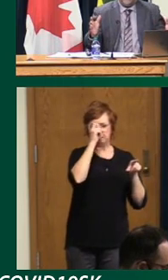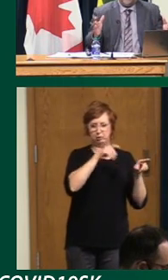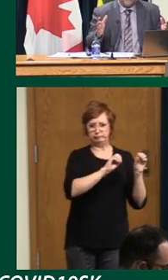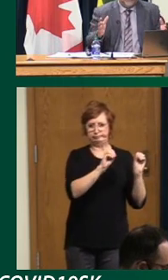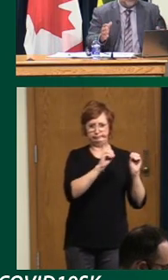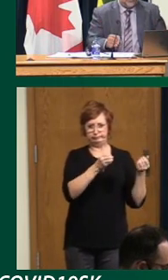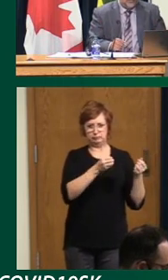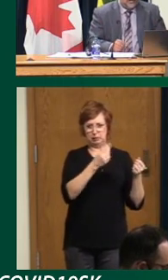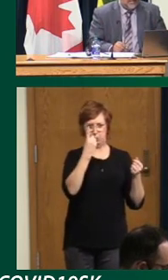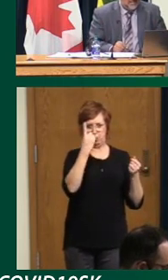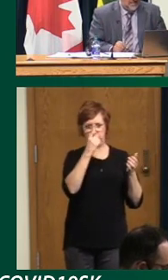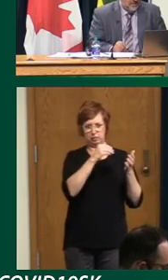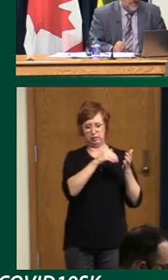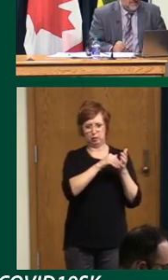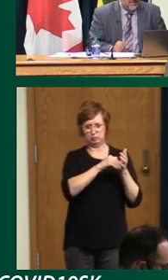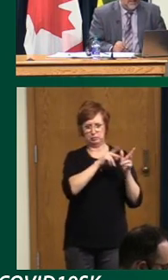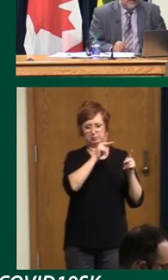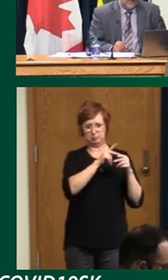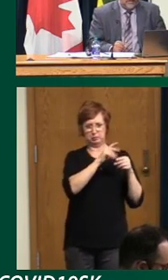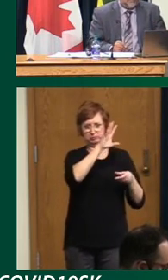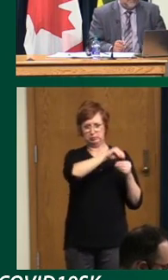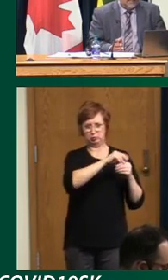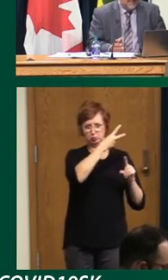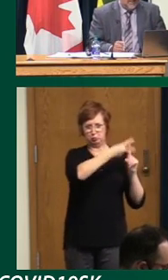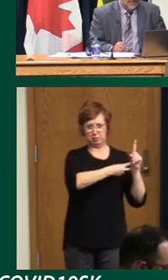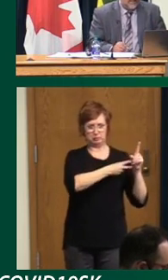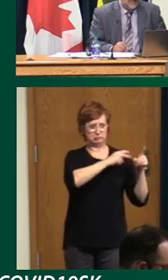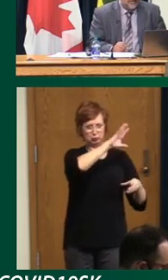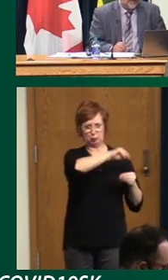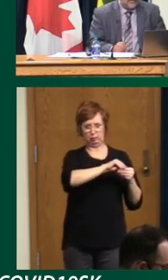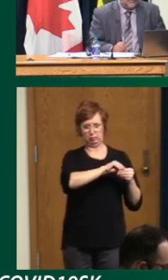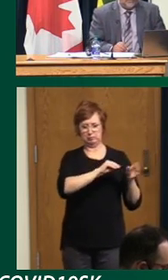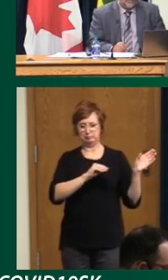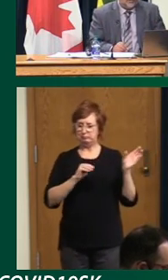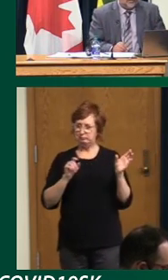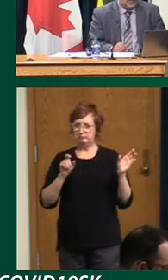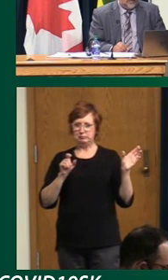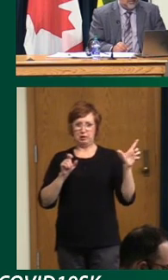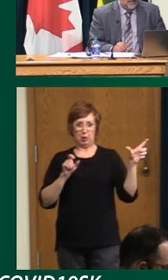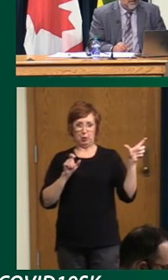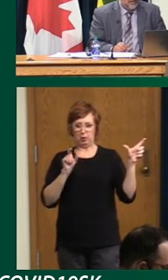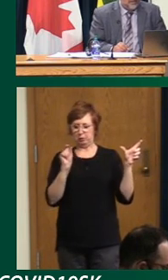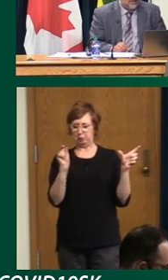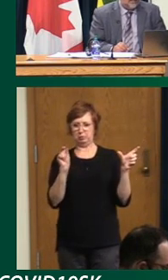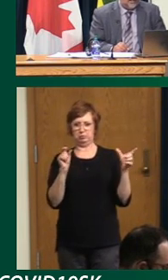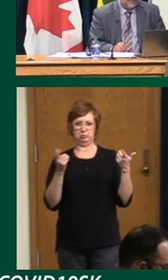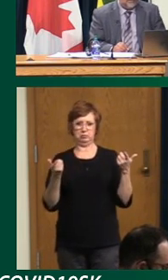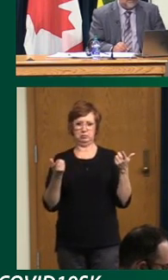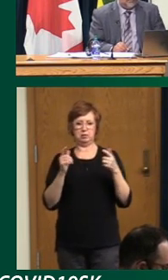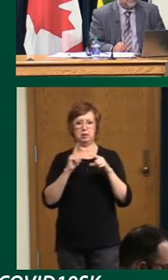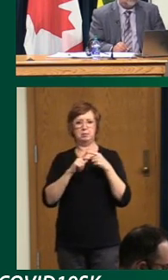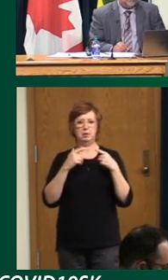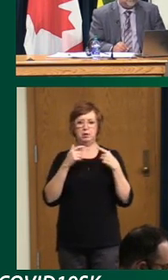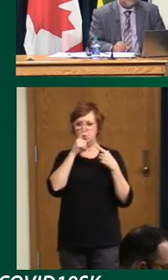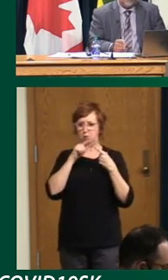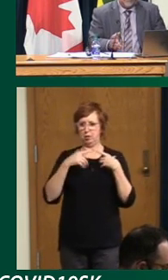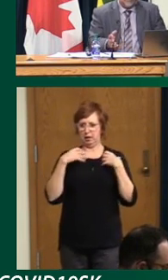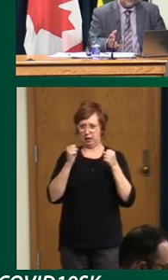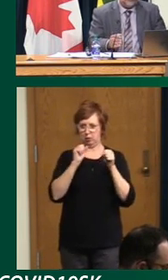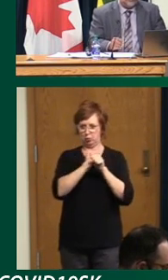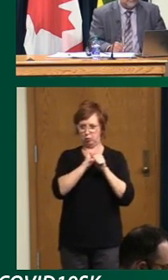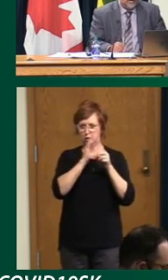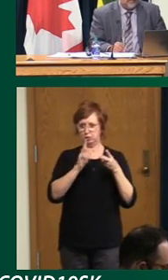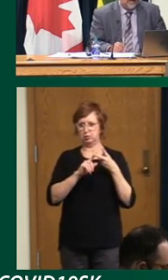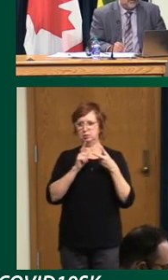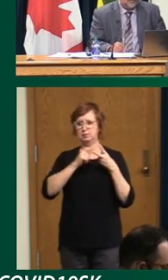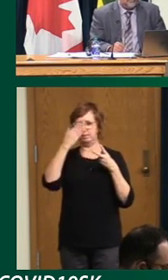how intensive the case contact investigation now is. But we can see that healthcare workers, along with our frontline workers, are at risk, and